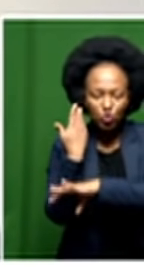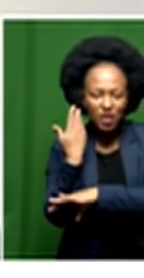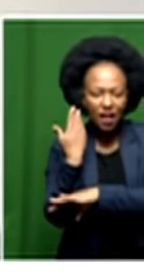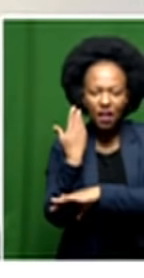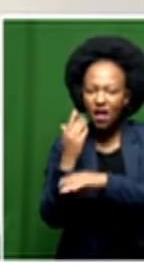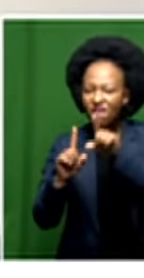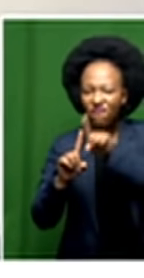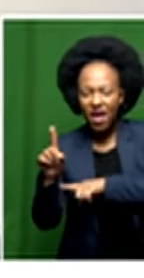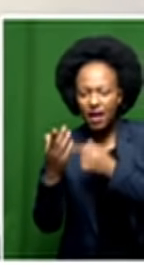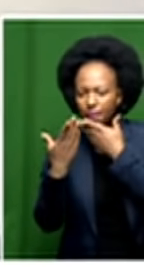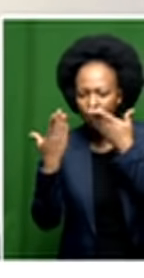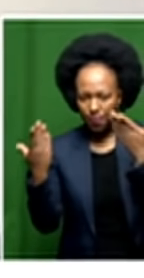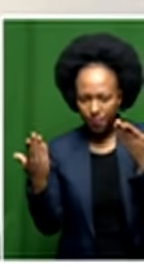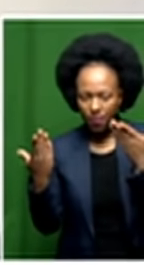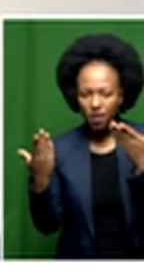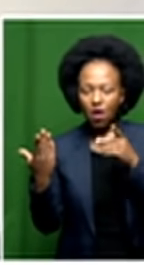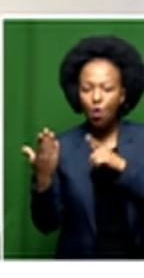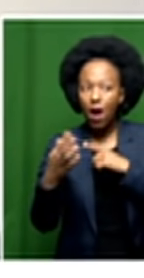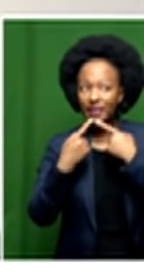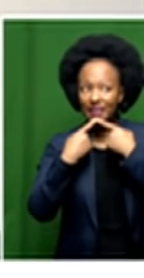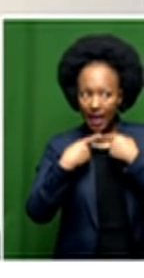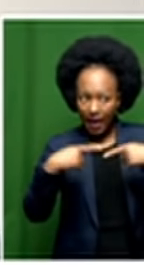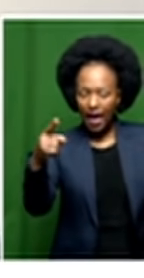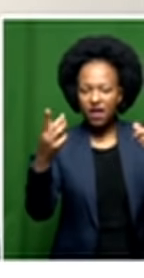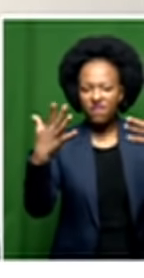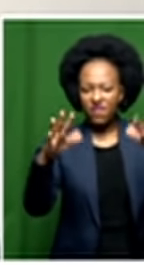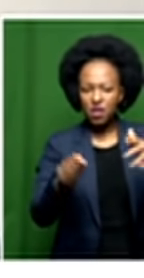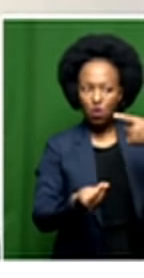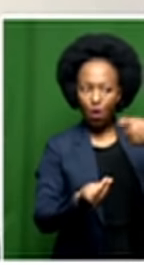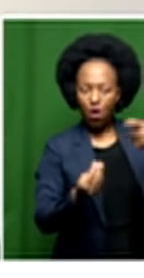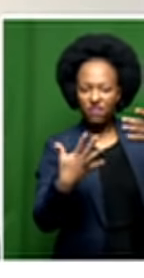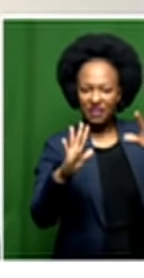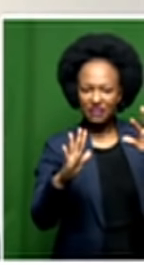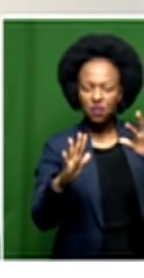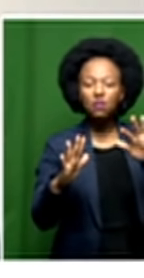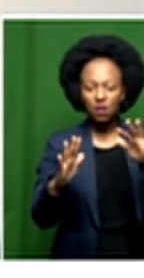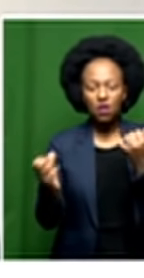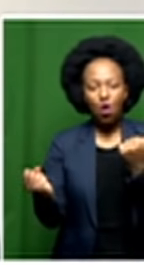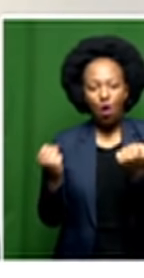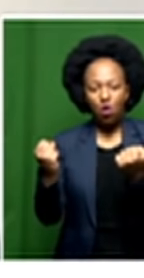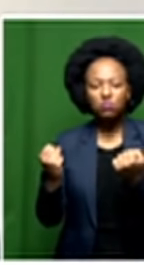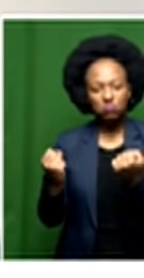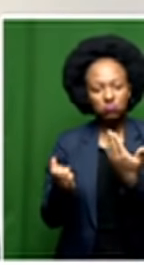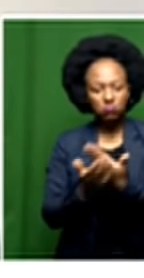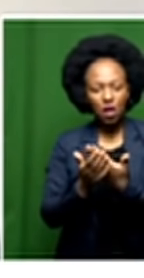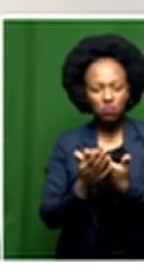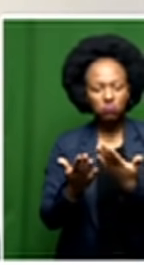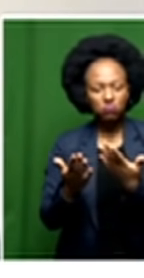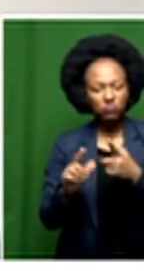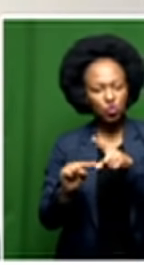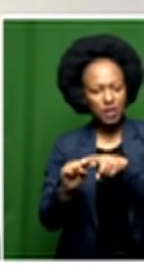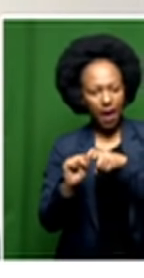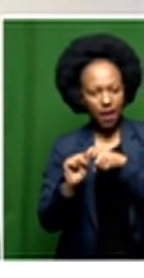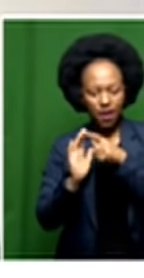failure. And once that declaration has been made, it is then open to the court to suspend the